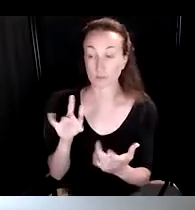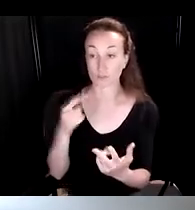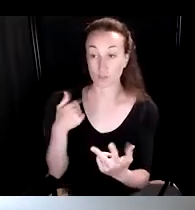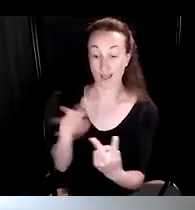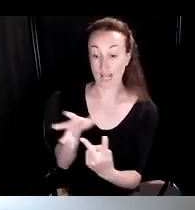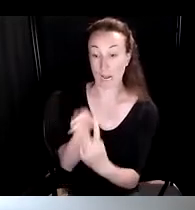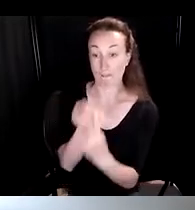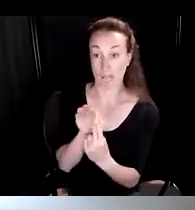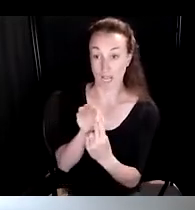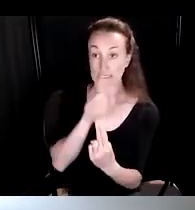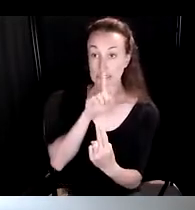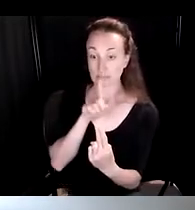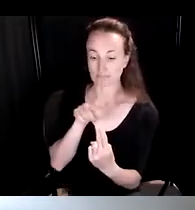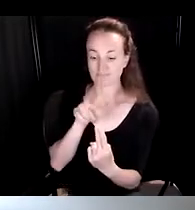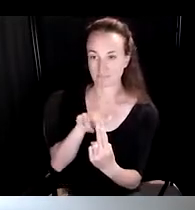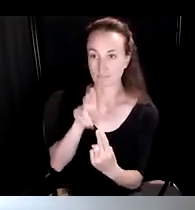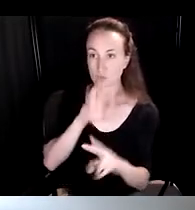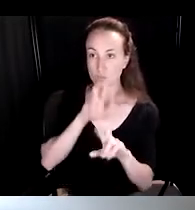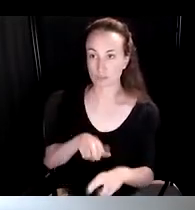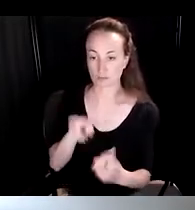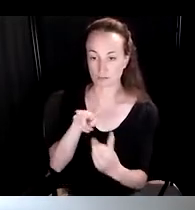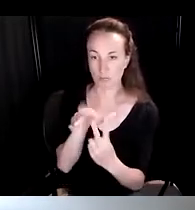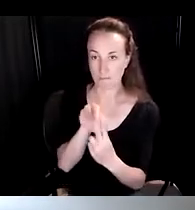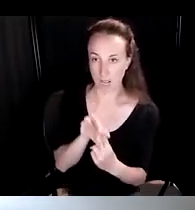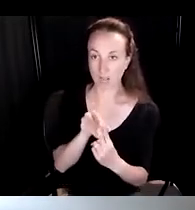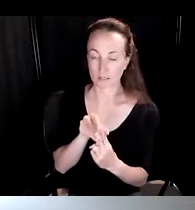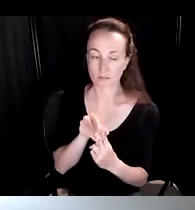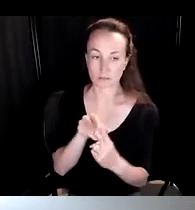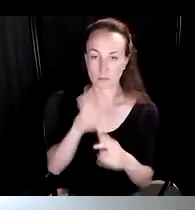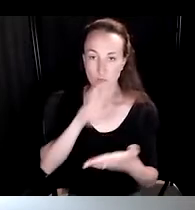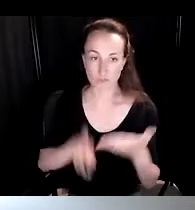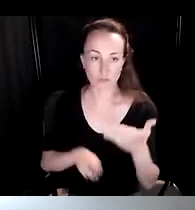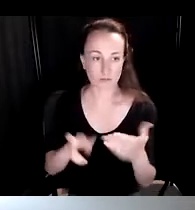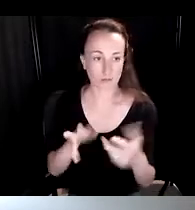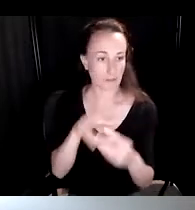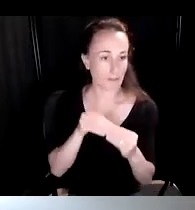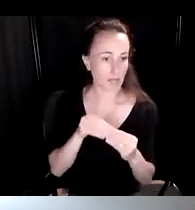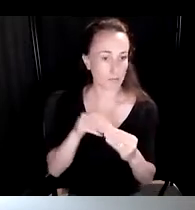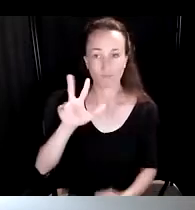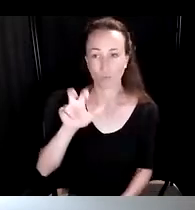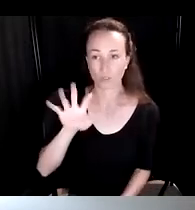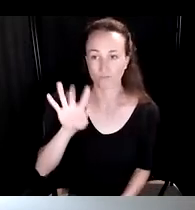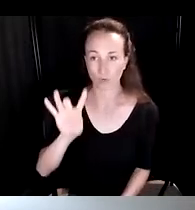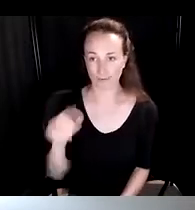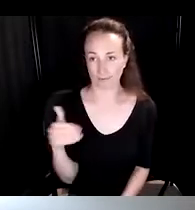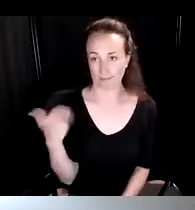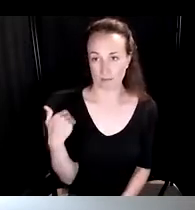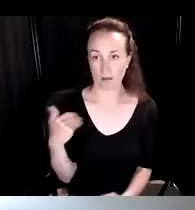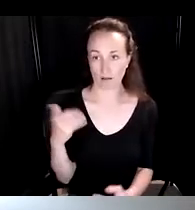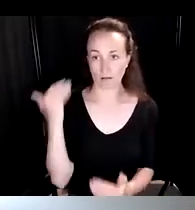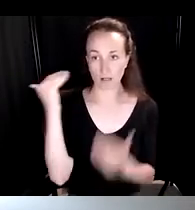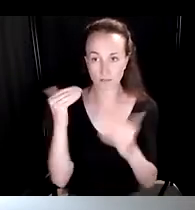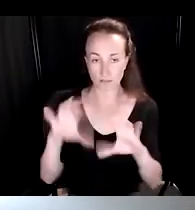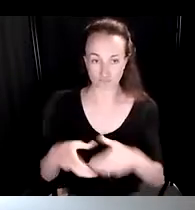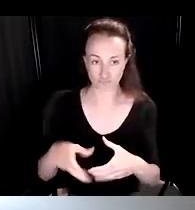pretty similar. And so combined, we have a sample of 348 young adults. In terms of